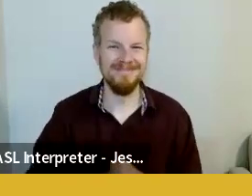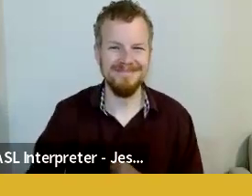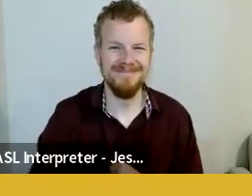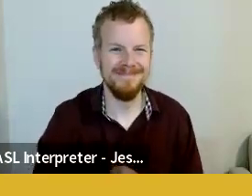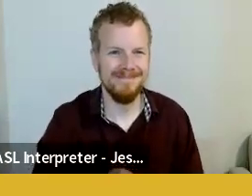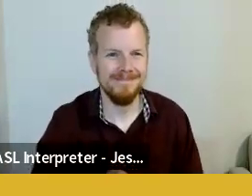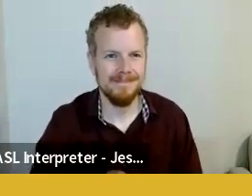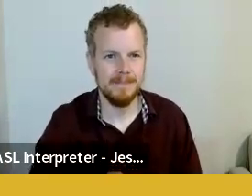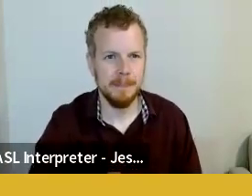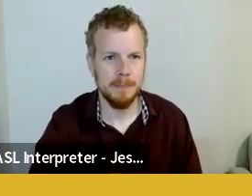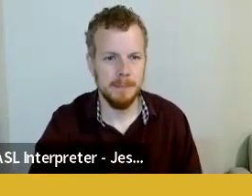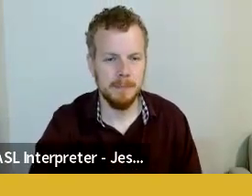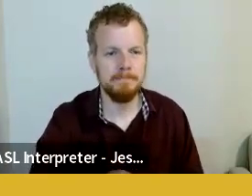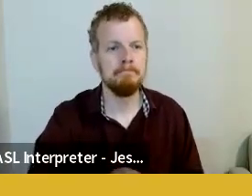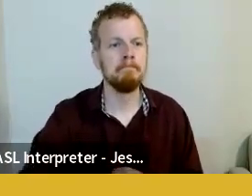Okay.